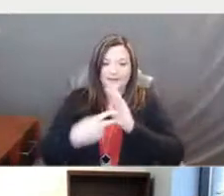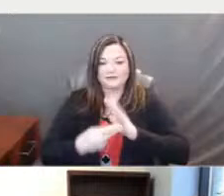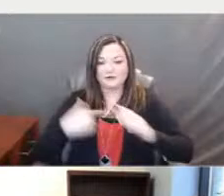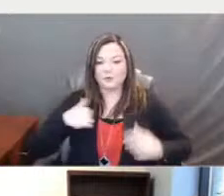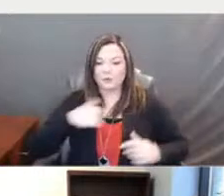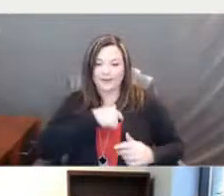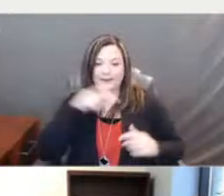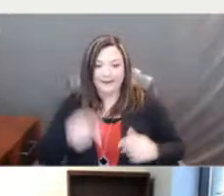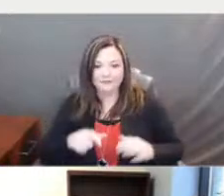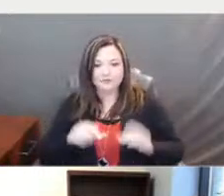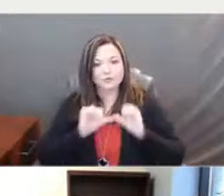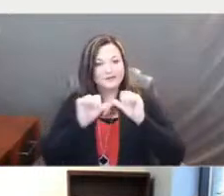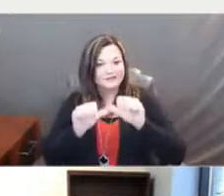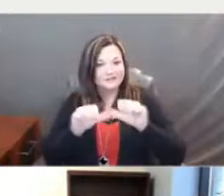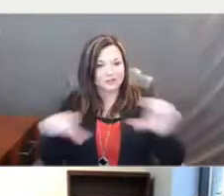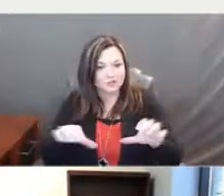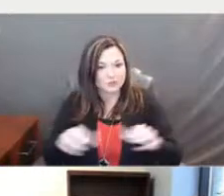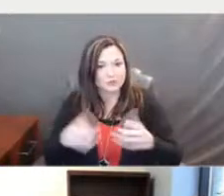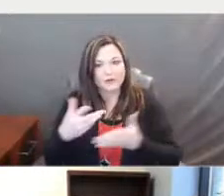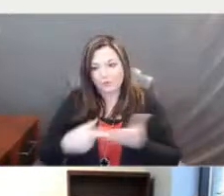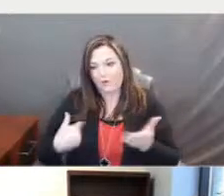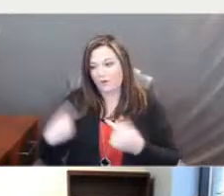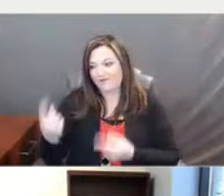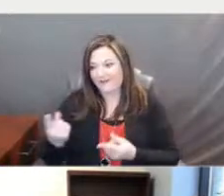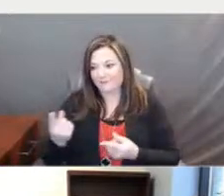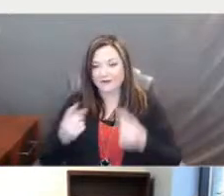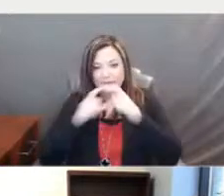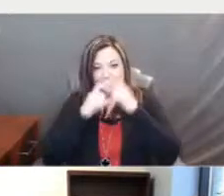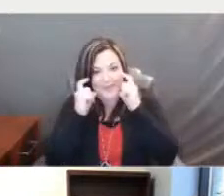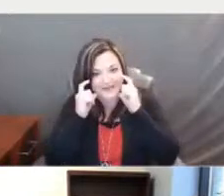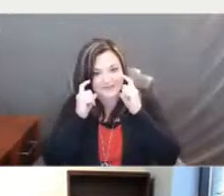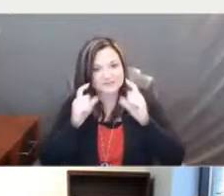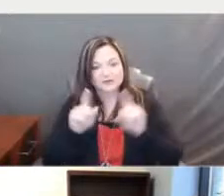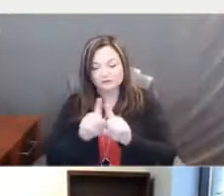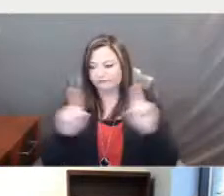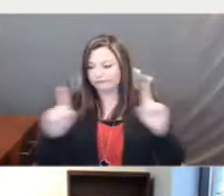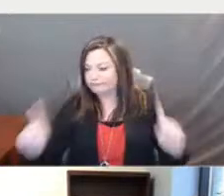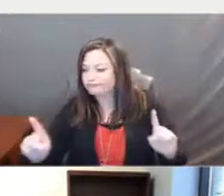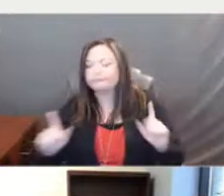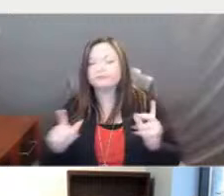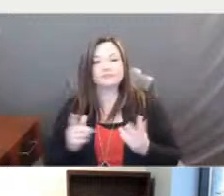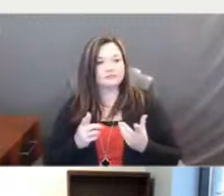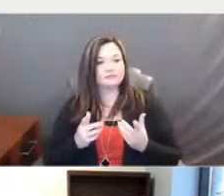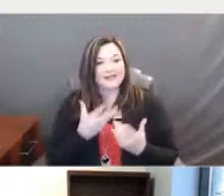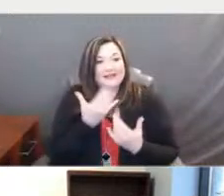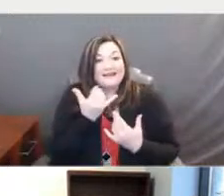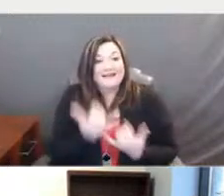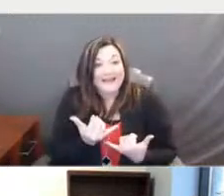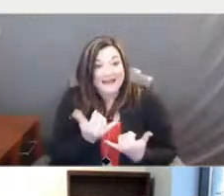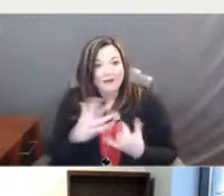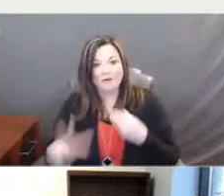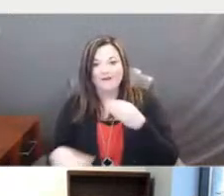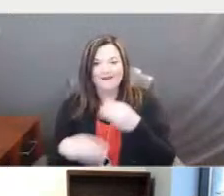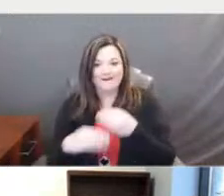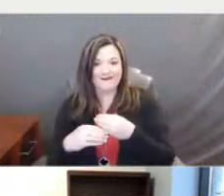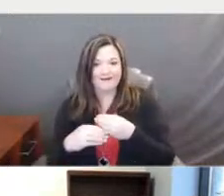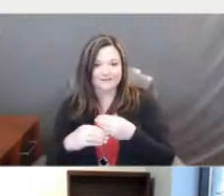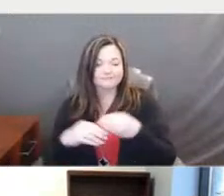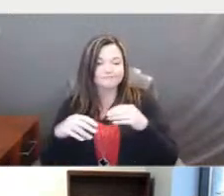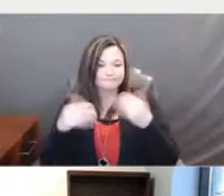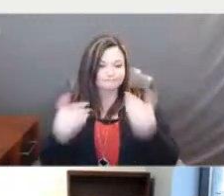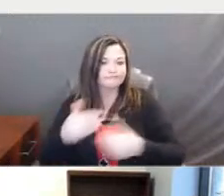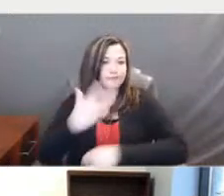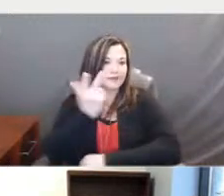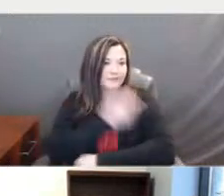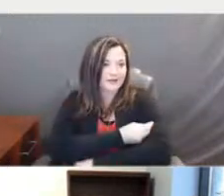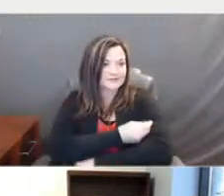have been doing up to this point, masking, distancing, but now also taking the vaccine